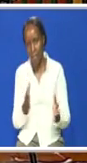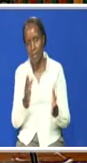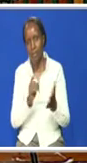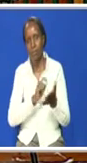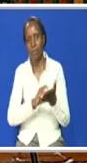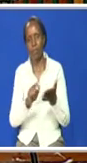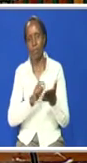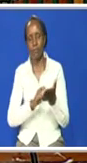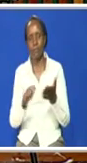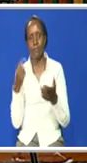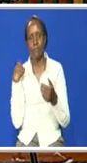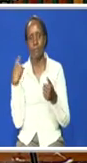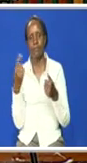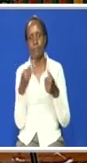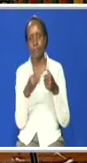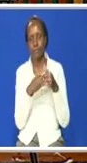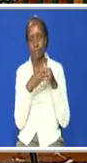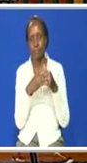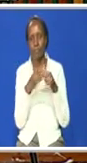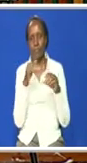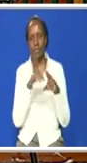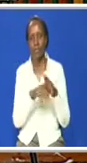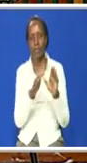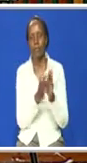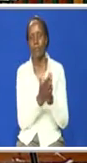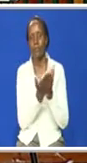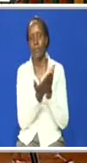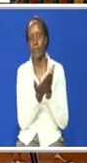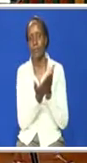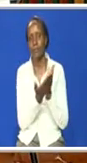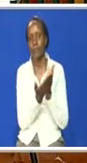write number eight in your book.